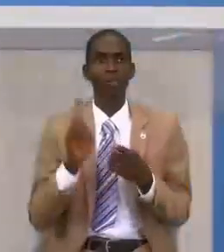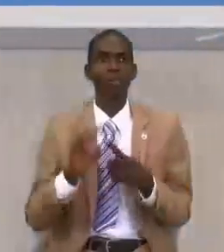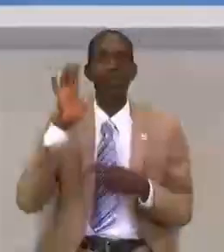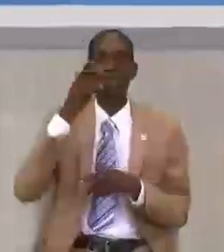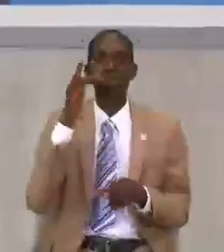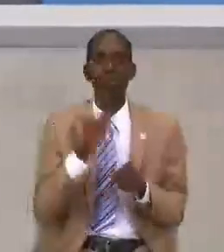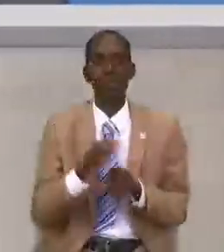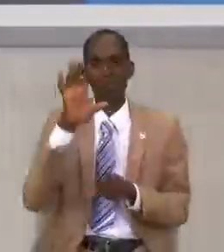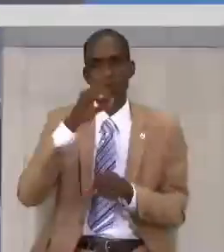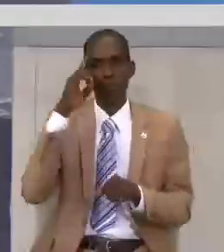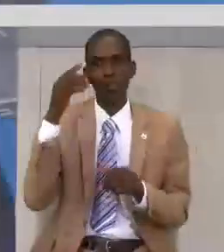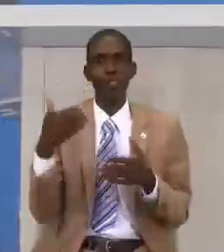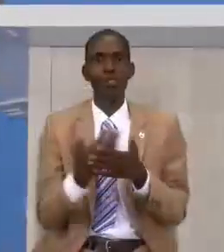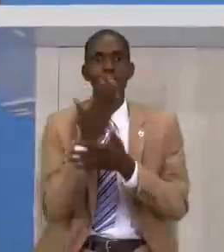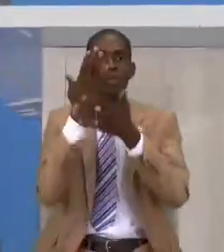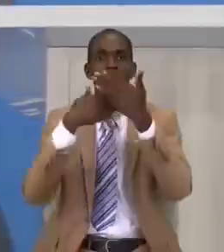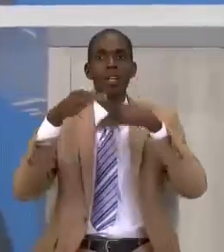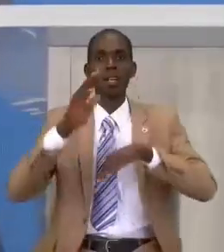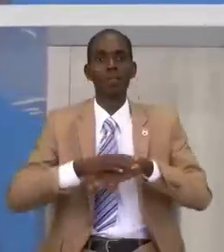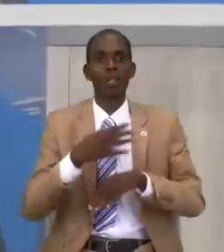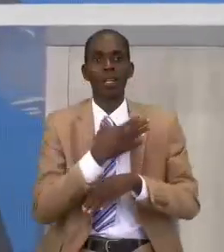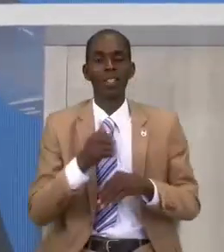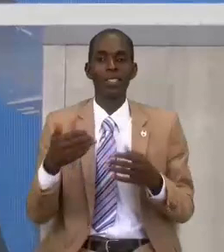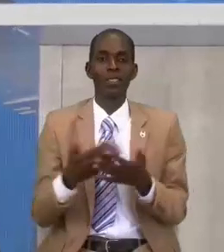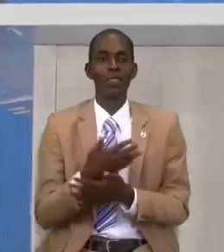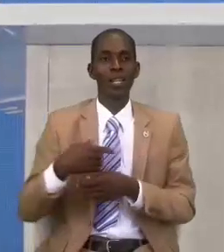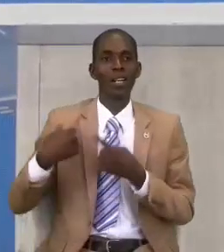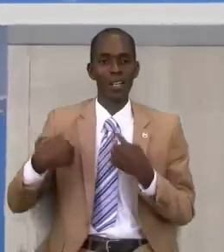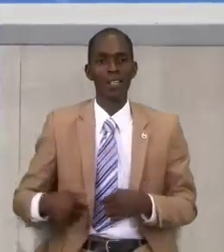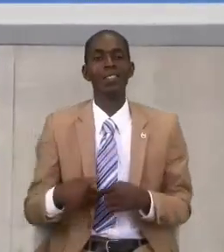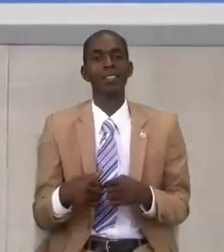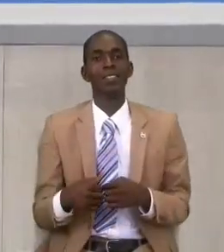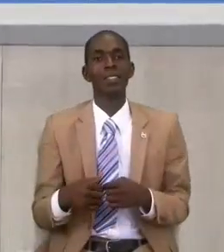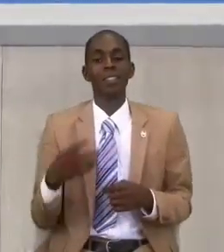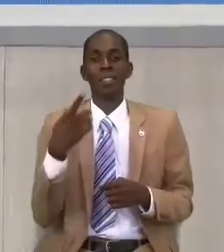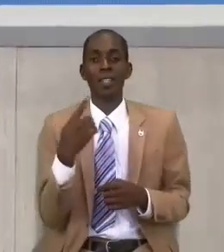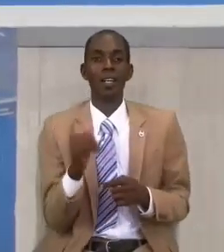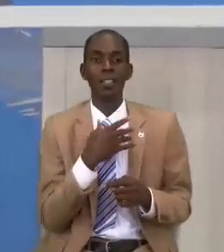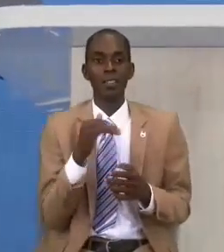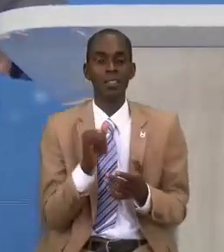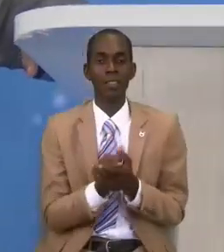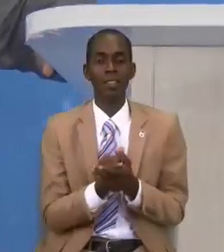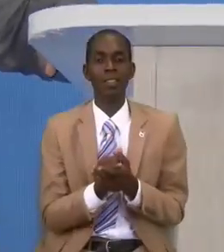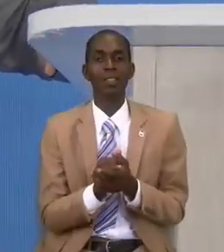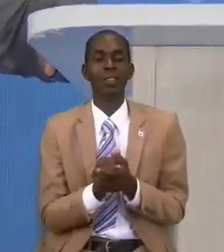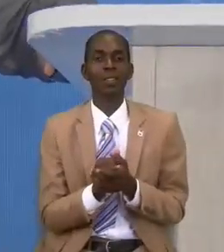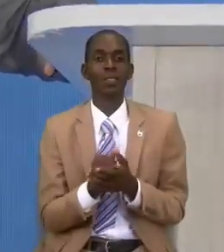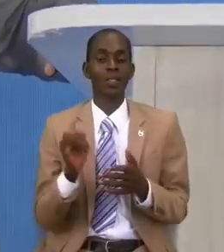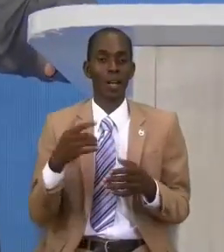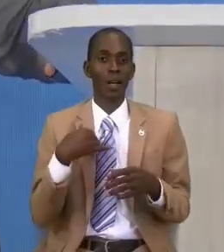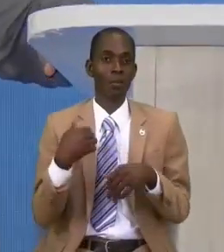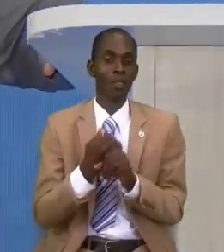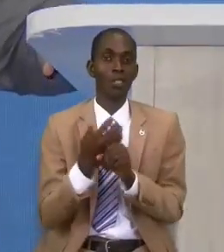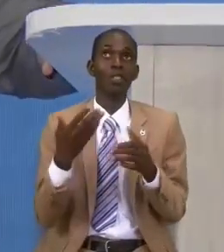says, behold, I make new heavens and the new earth. And now Peter is telling us, the